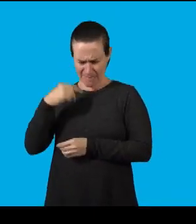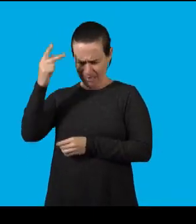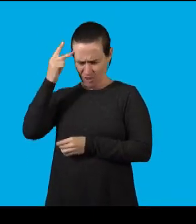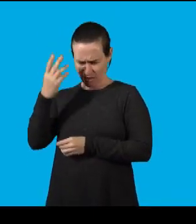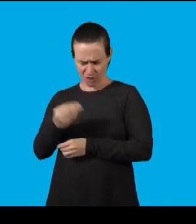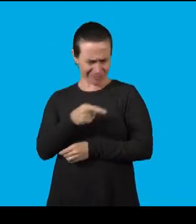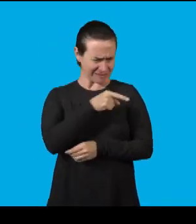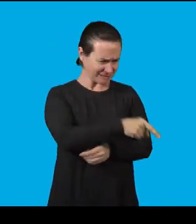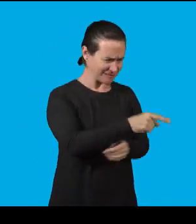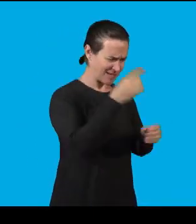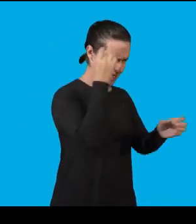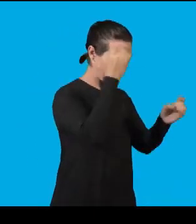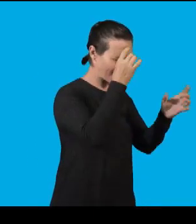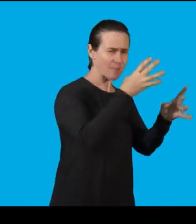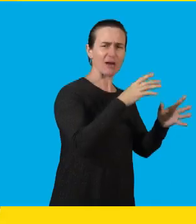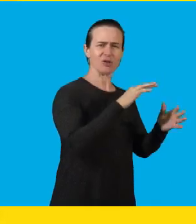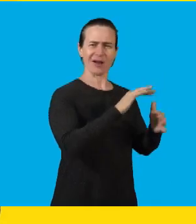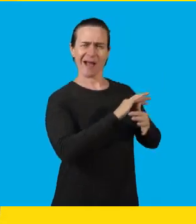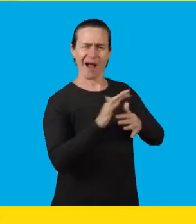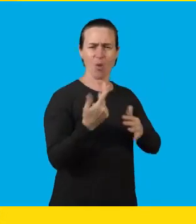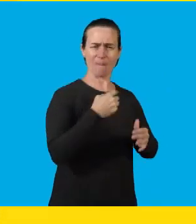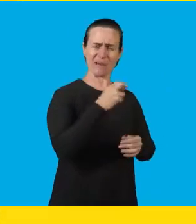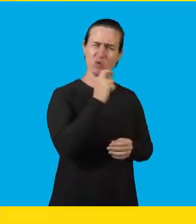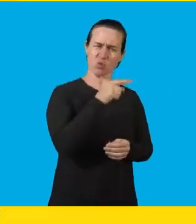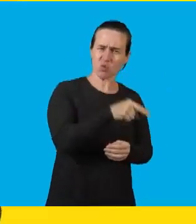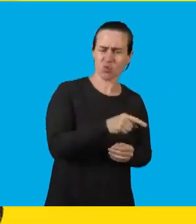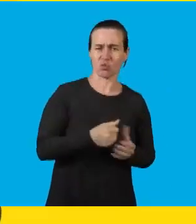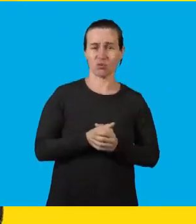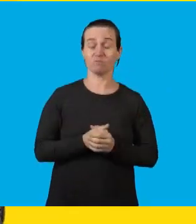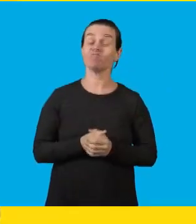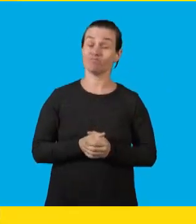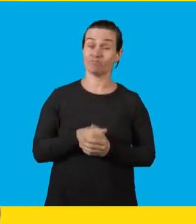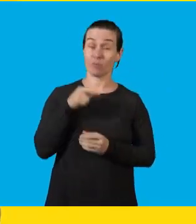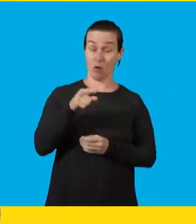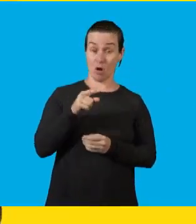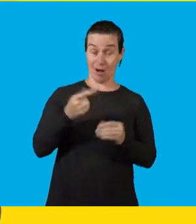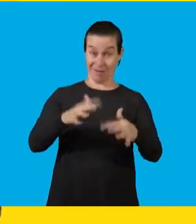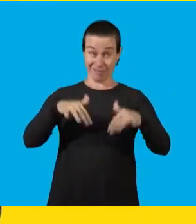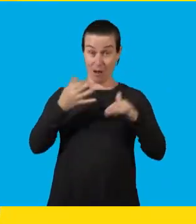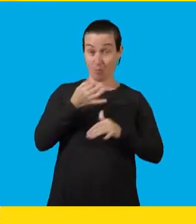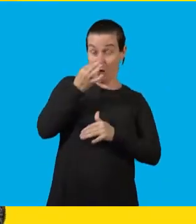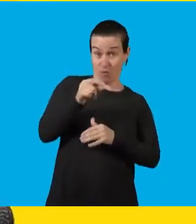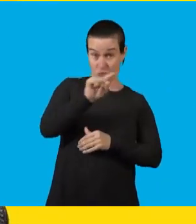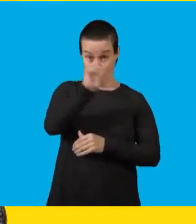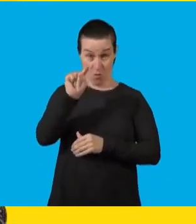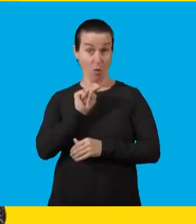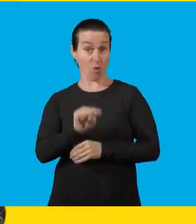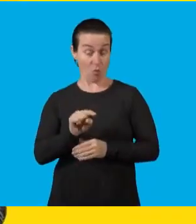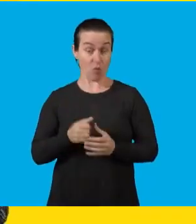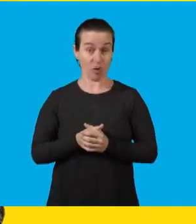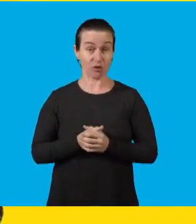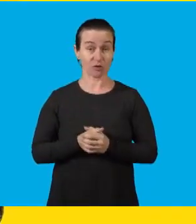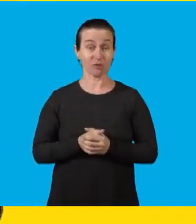in the sources, because you will see that the questions that you will be asked in the exam